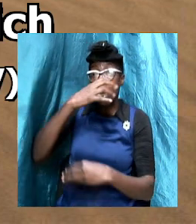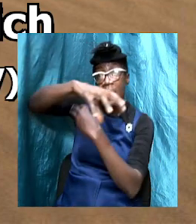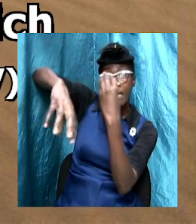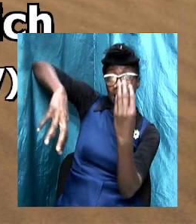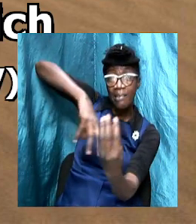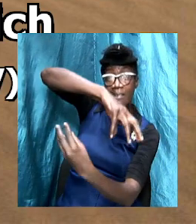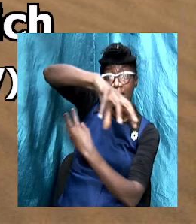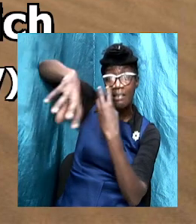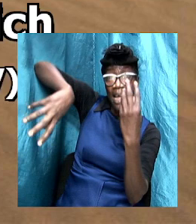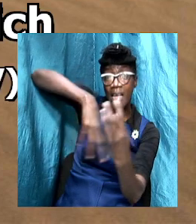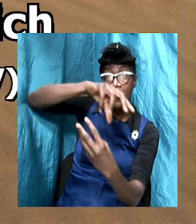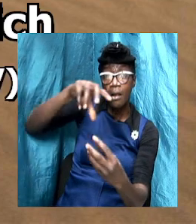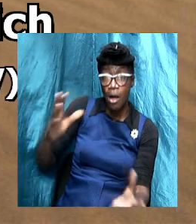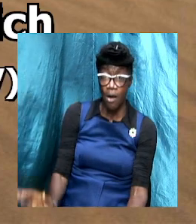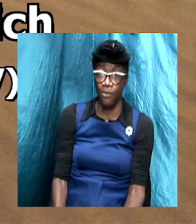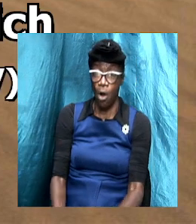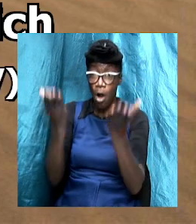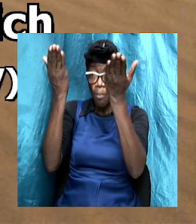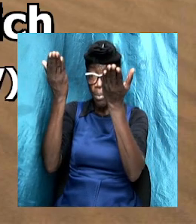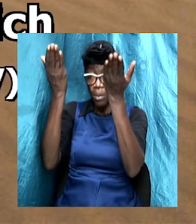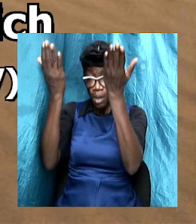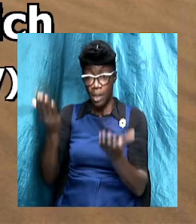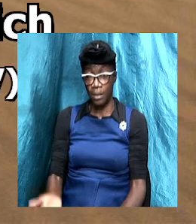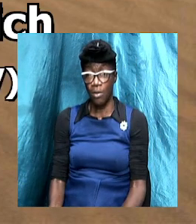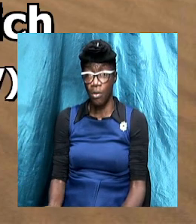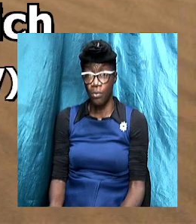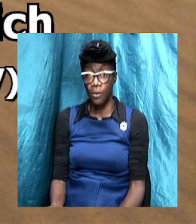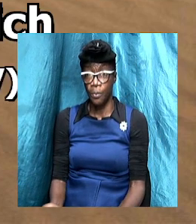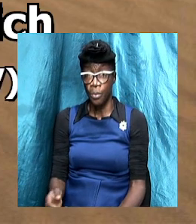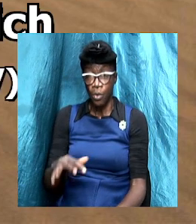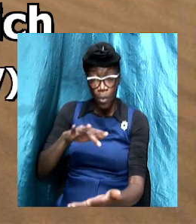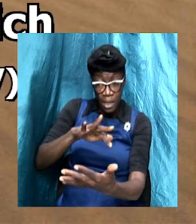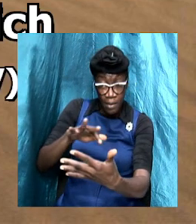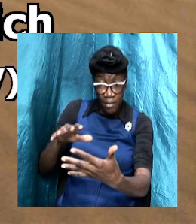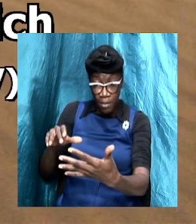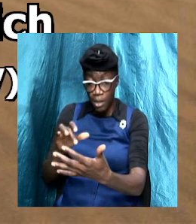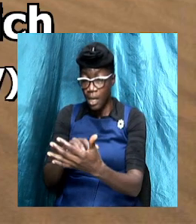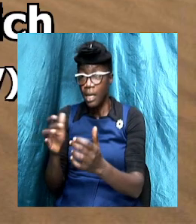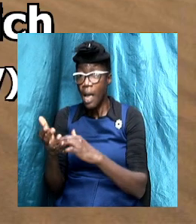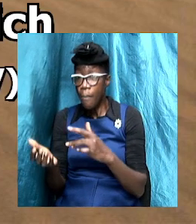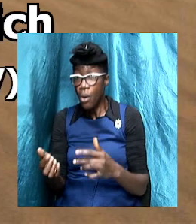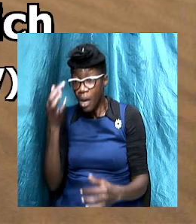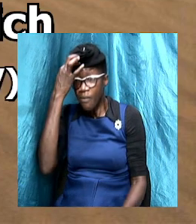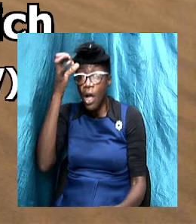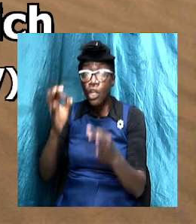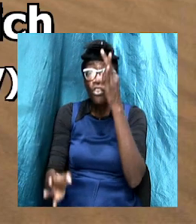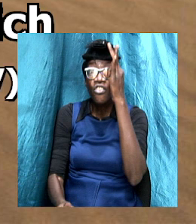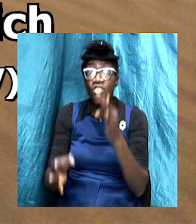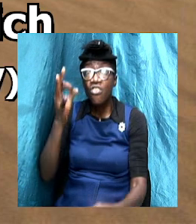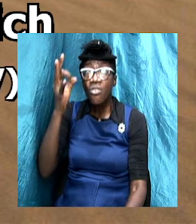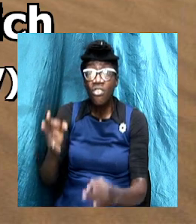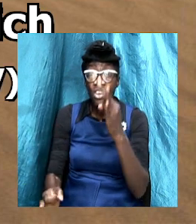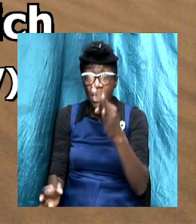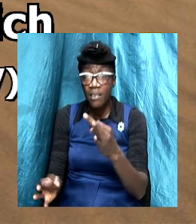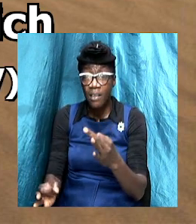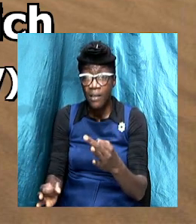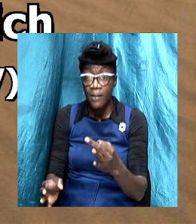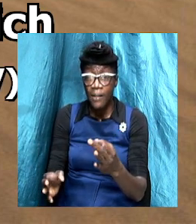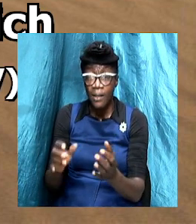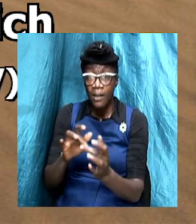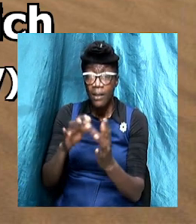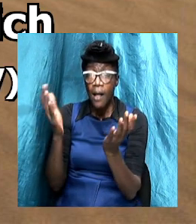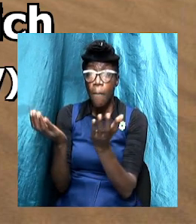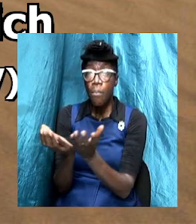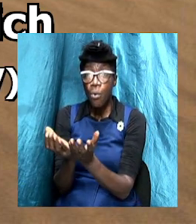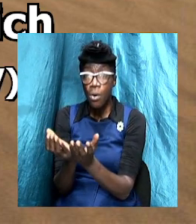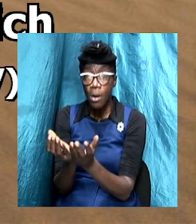amen, of up and down. Actually, when you study the book of Judges, you realize that it's a book of cycle. Theologians call